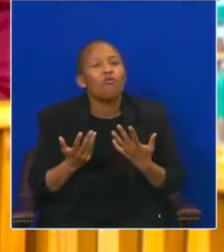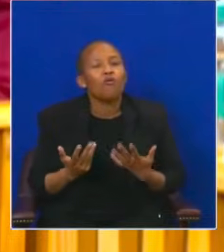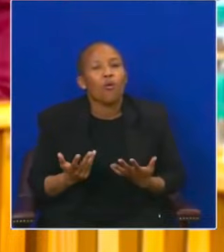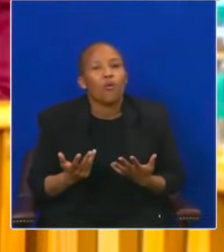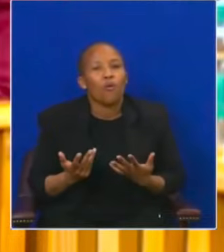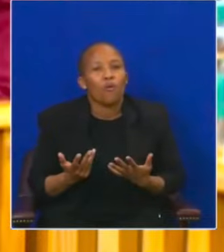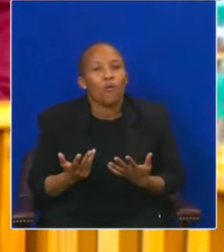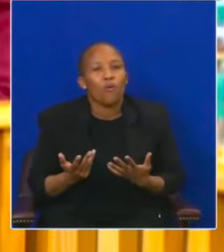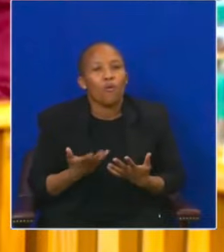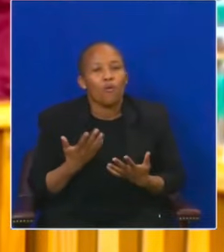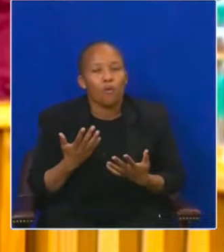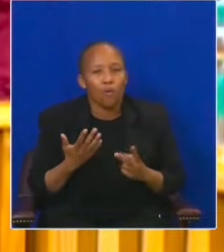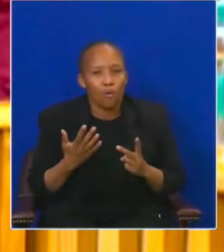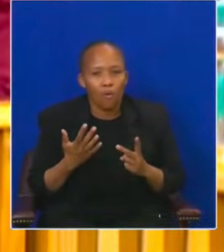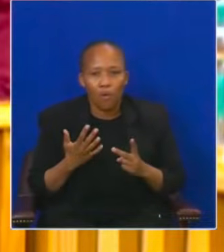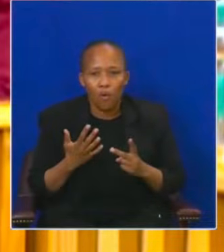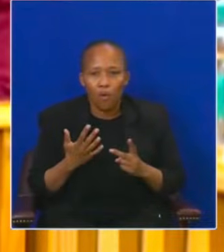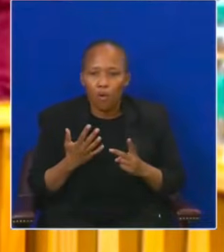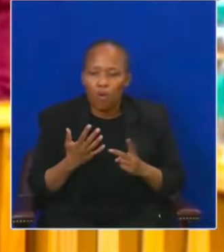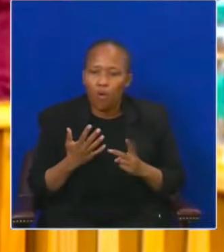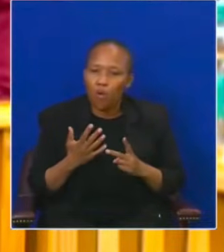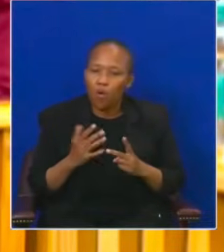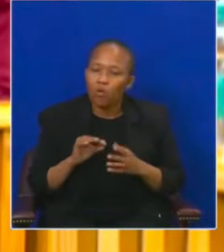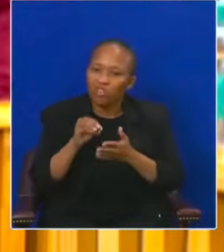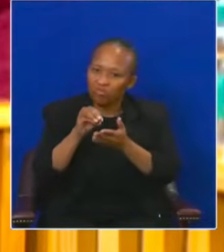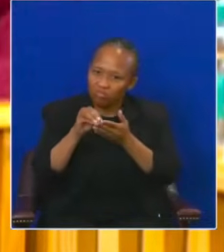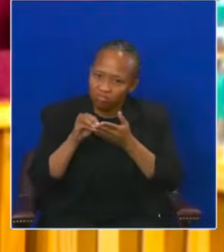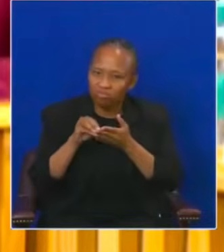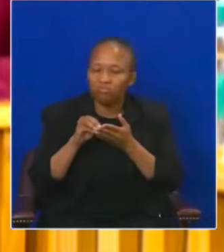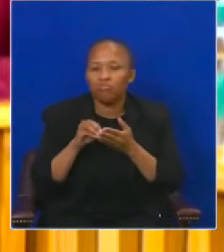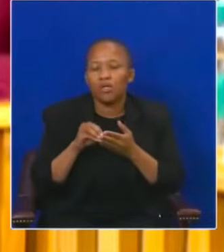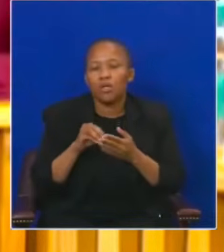bring Mr. Lucky Molefe into police custody.